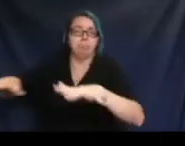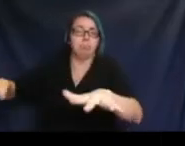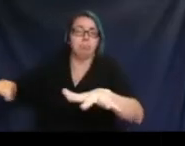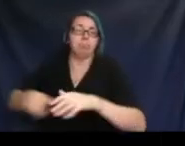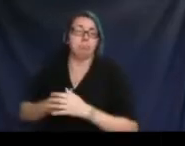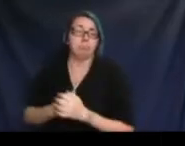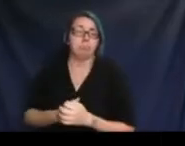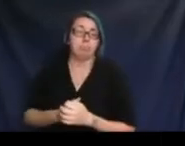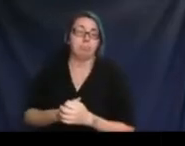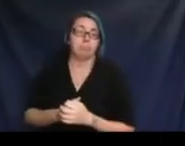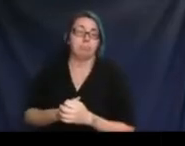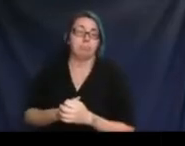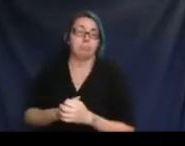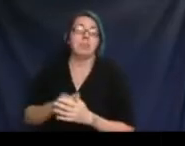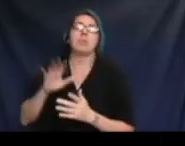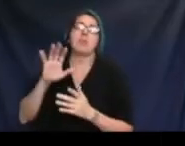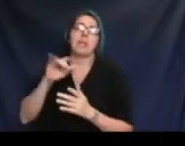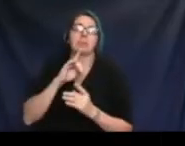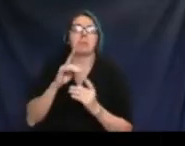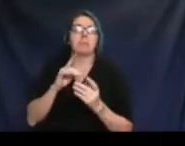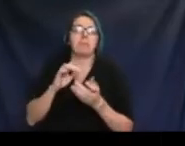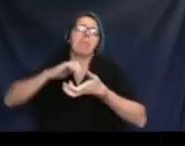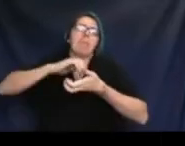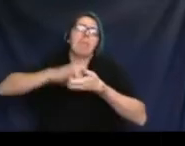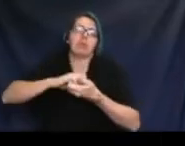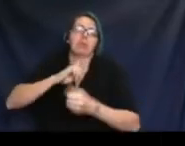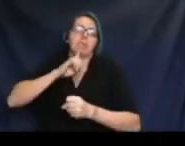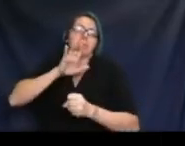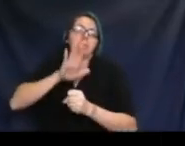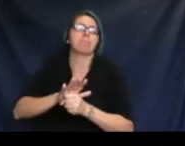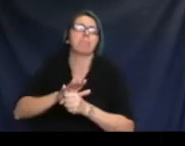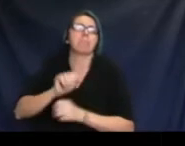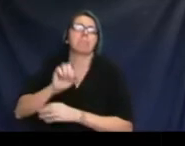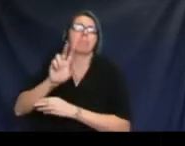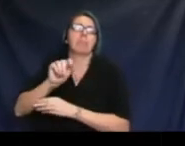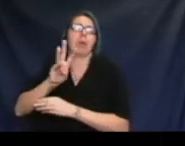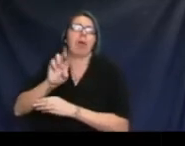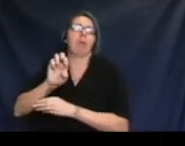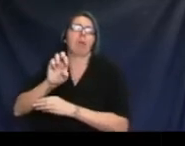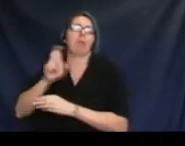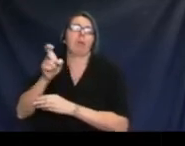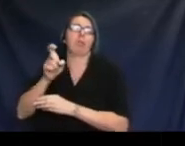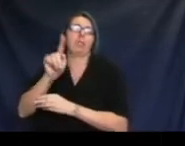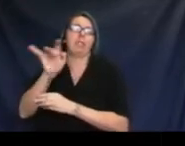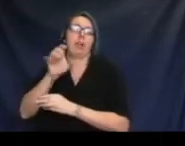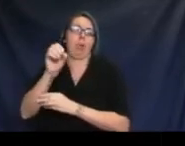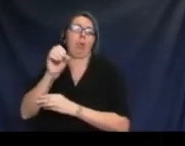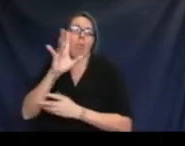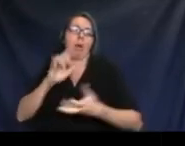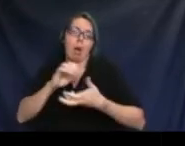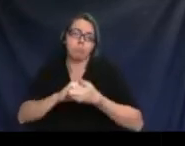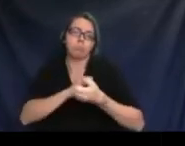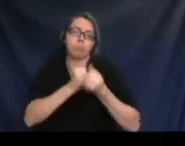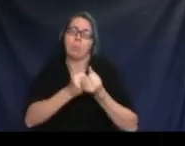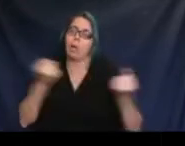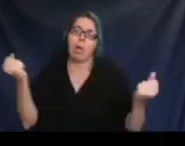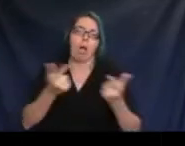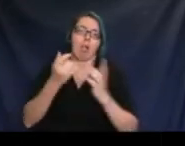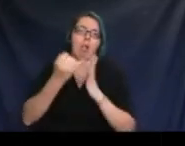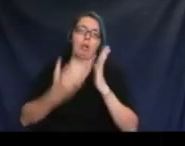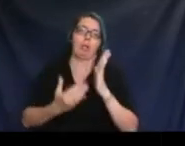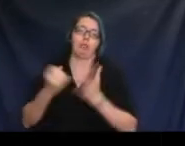partnership commitment from the ArtworxTO office. Then kind of one level up from